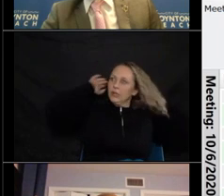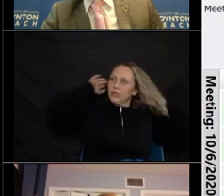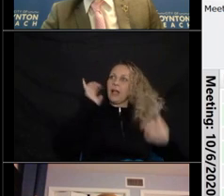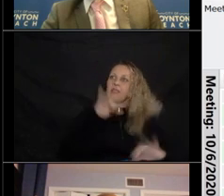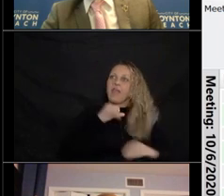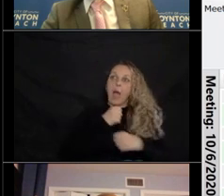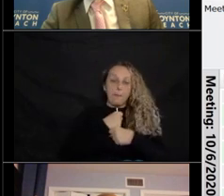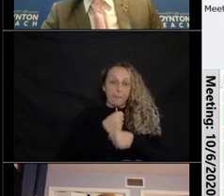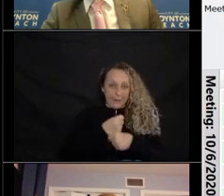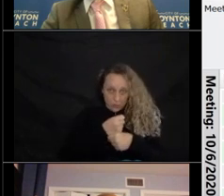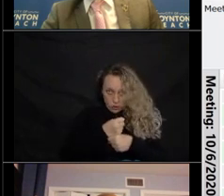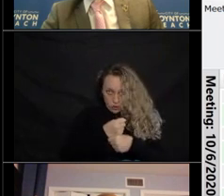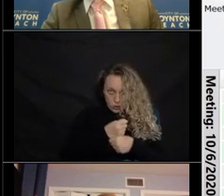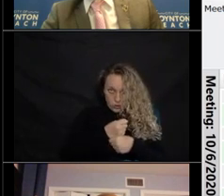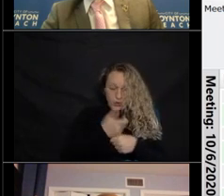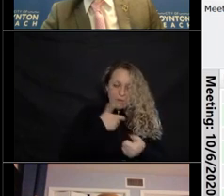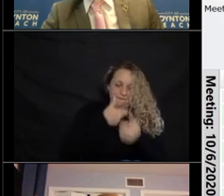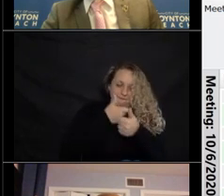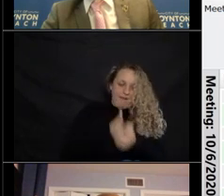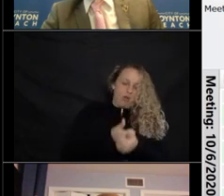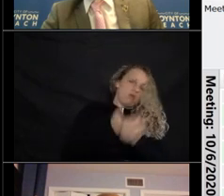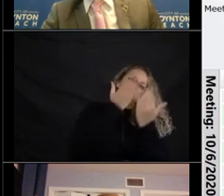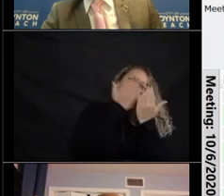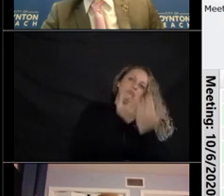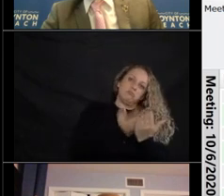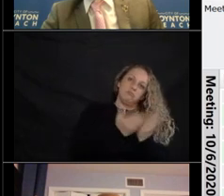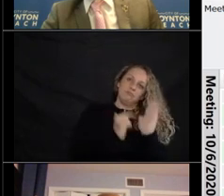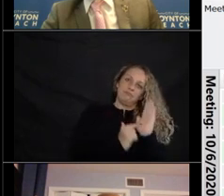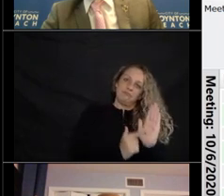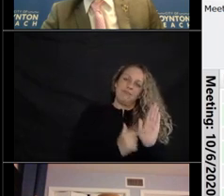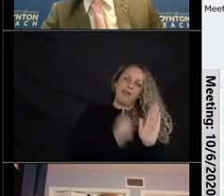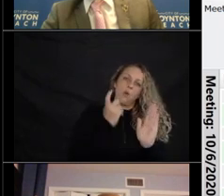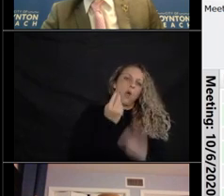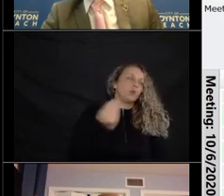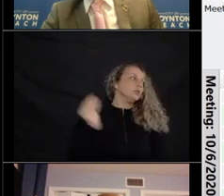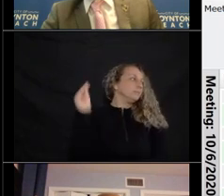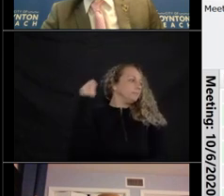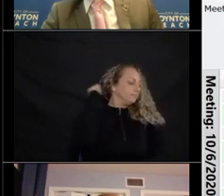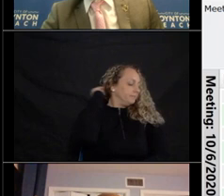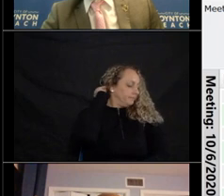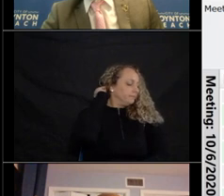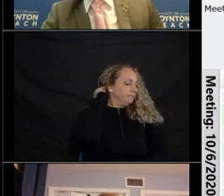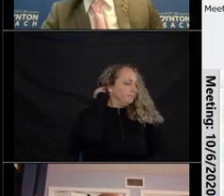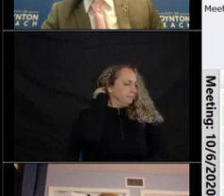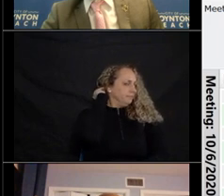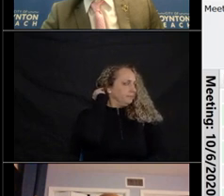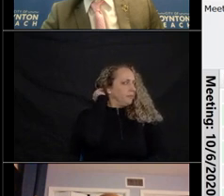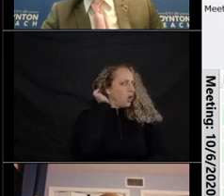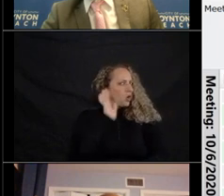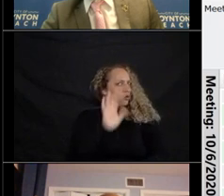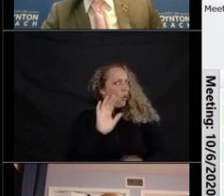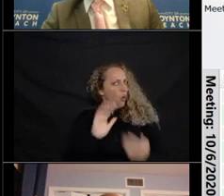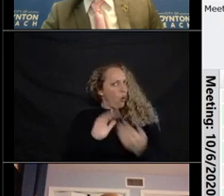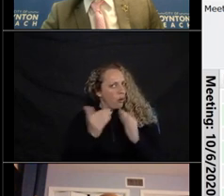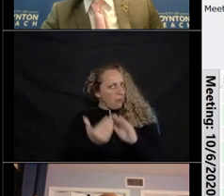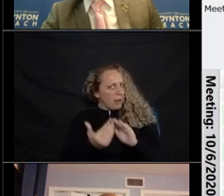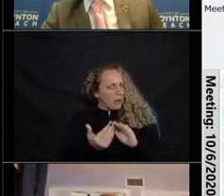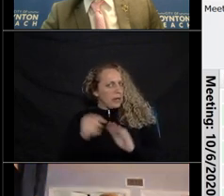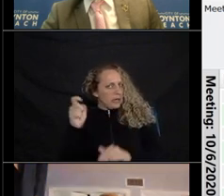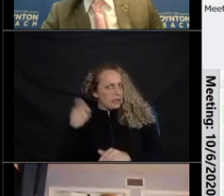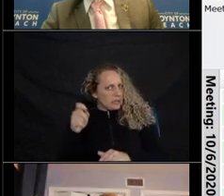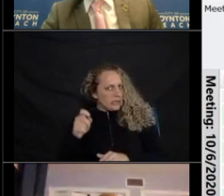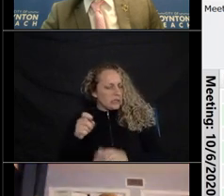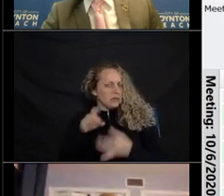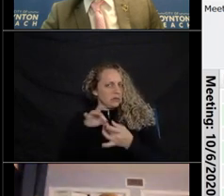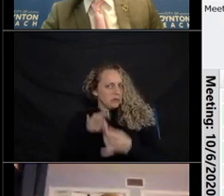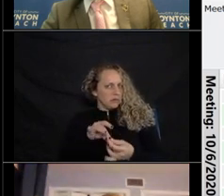what we say we're going to do. And we try to always keep in mind the community and the wants and needs of the city